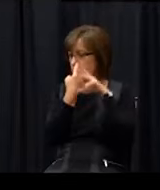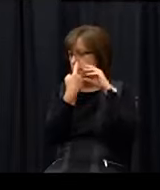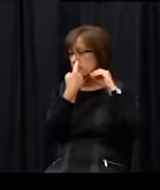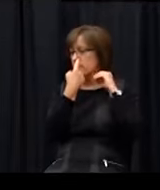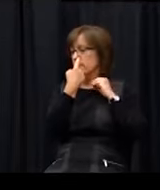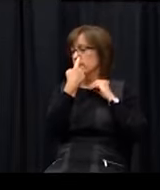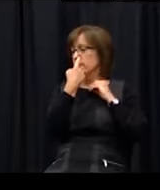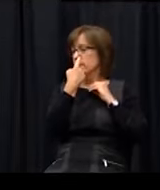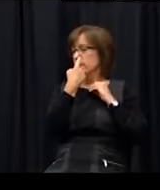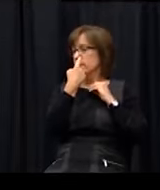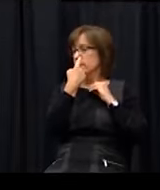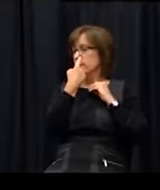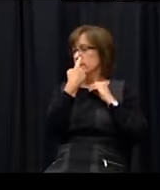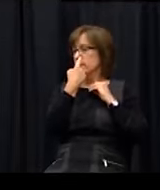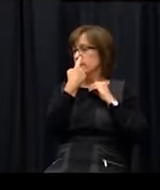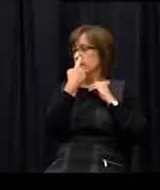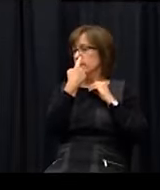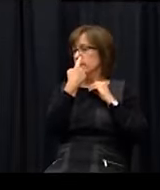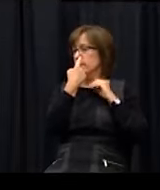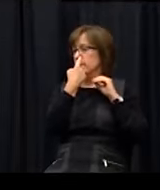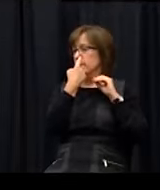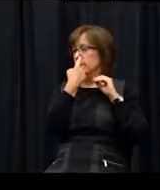Inhaling with your right nostril.